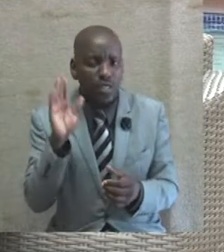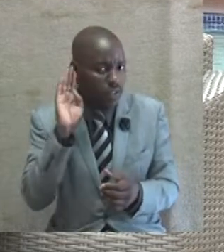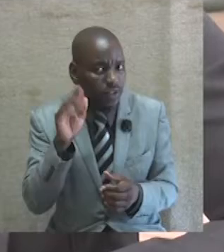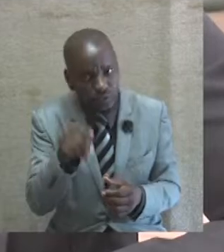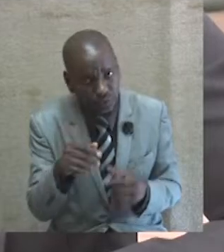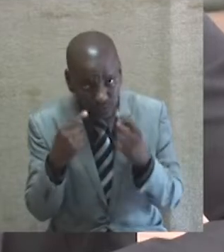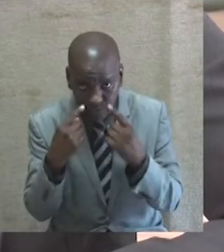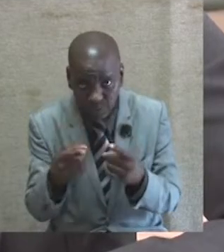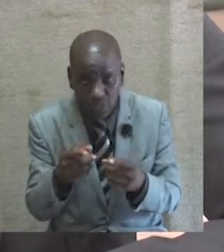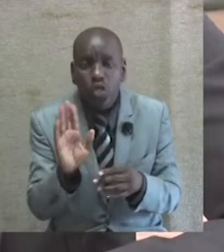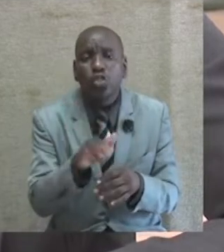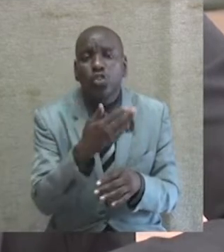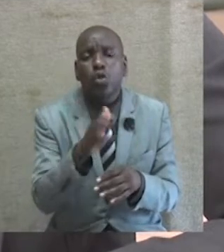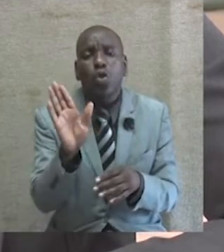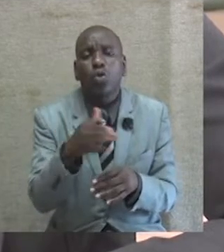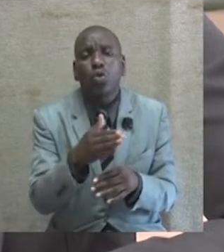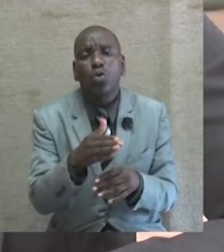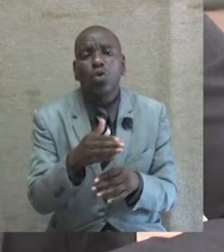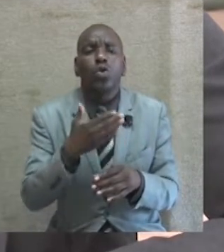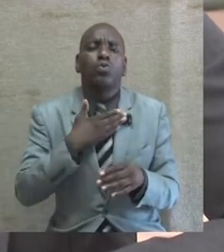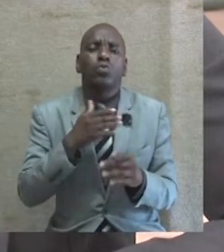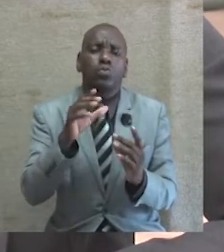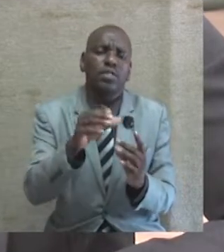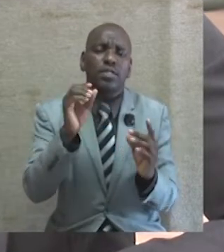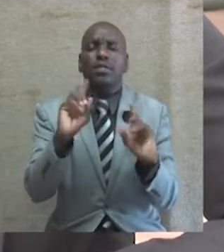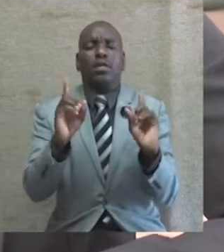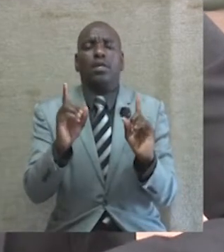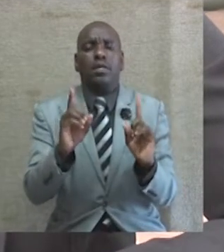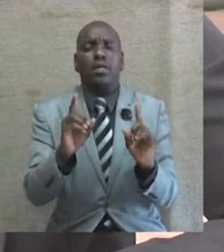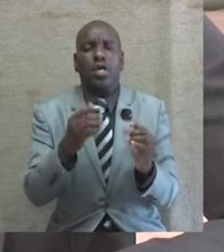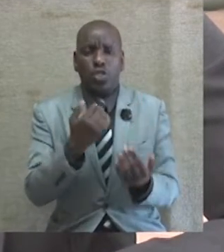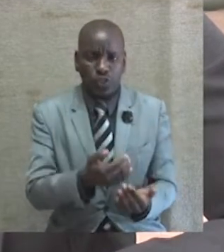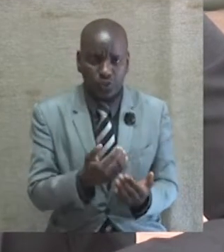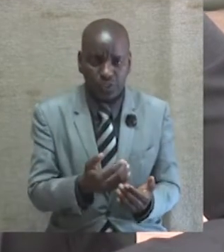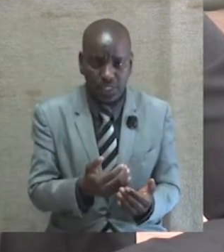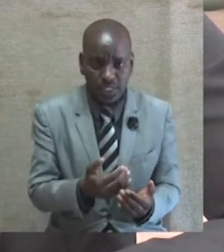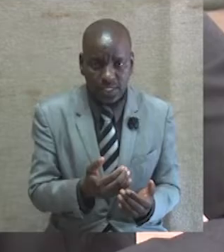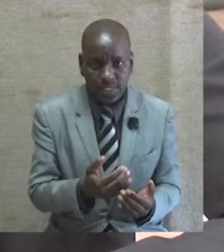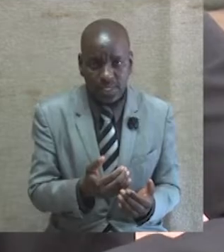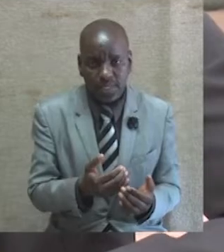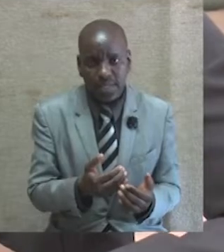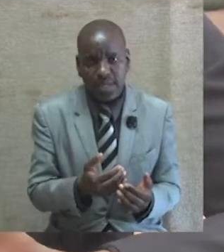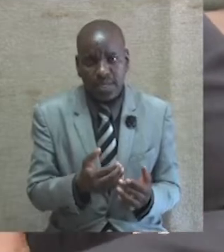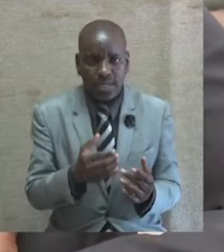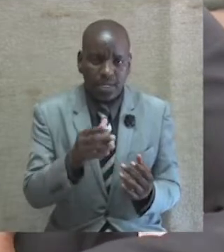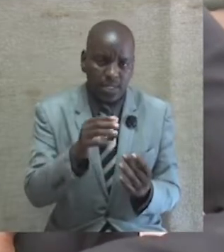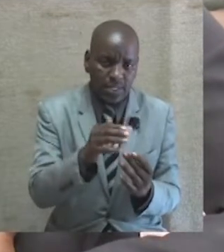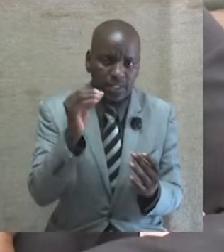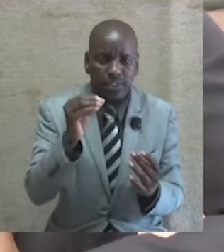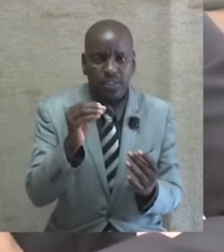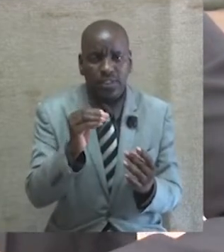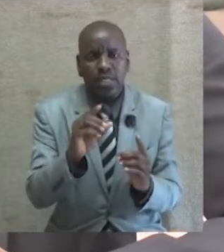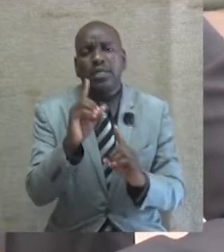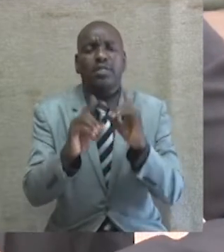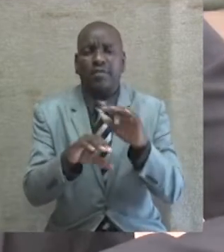to listen to. There's a song called "Don't Touch." In this song, the children will be touching